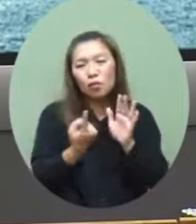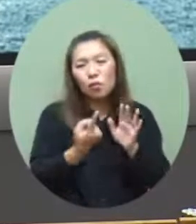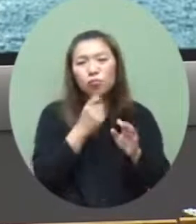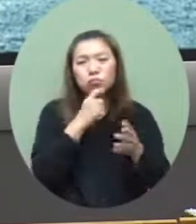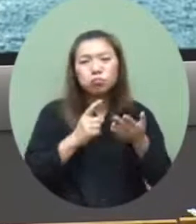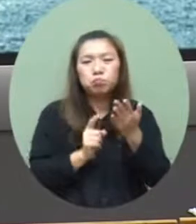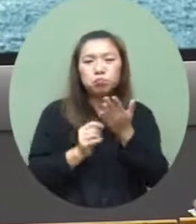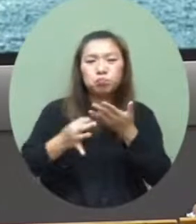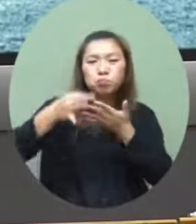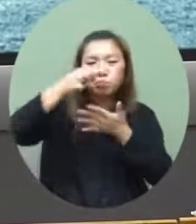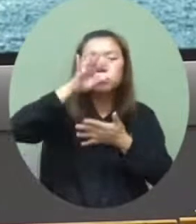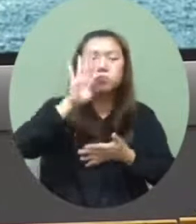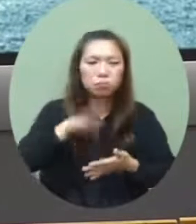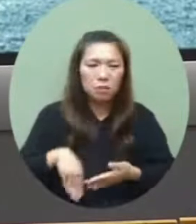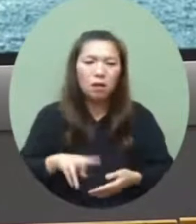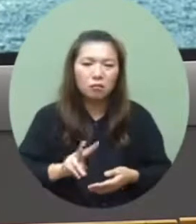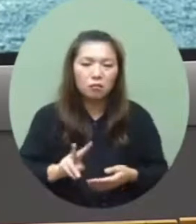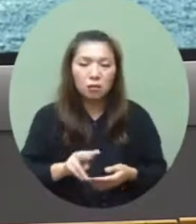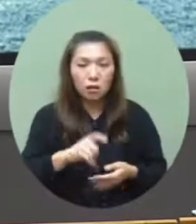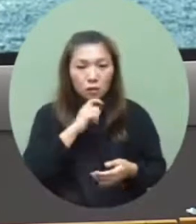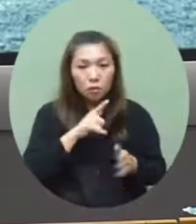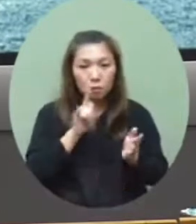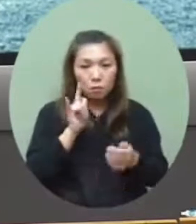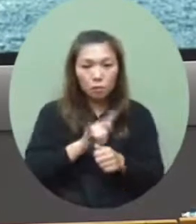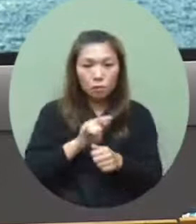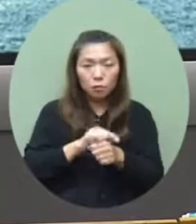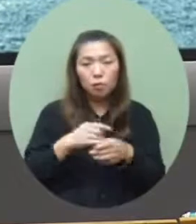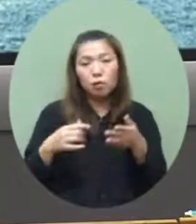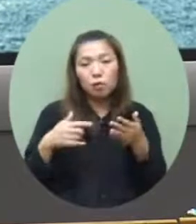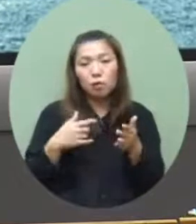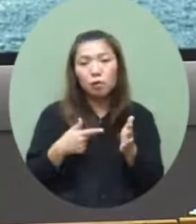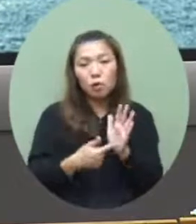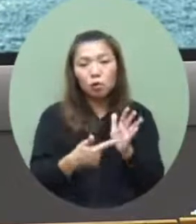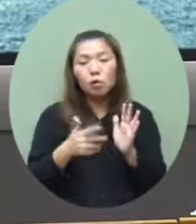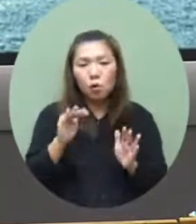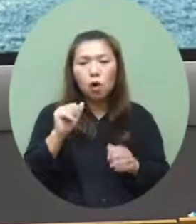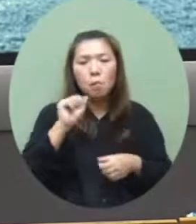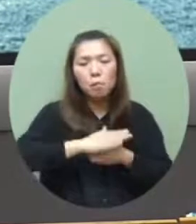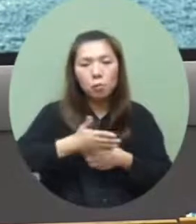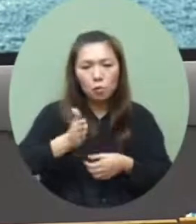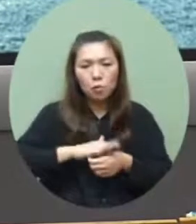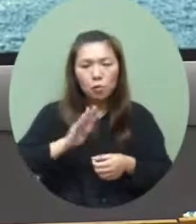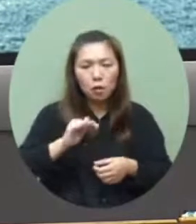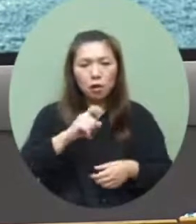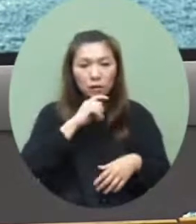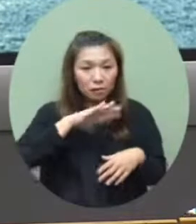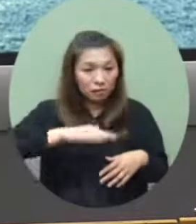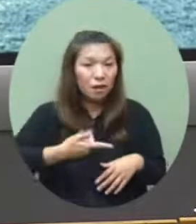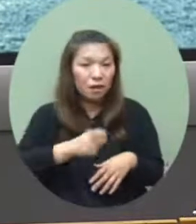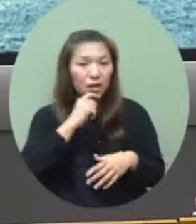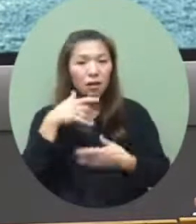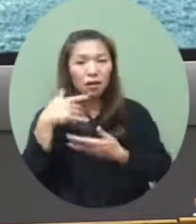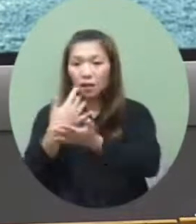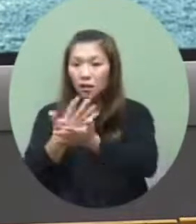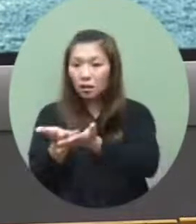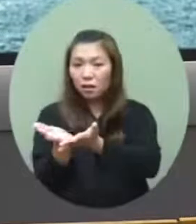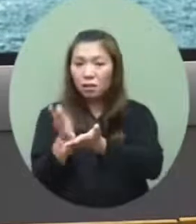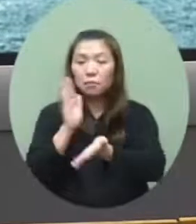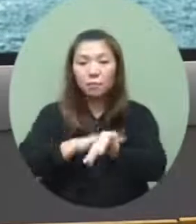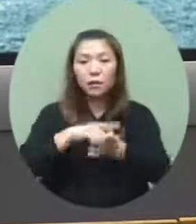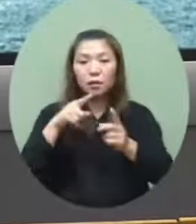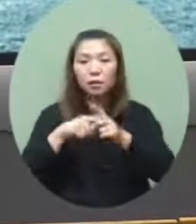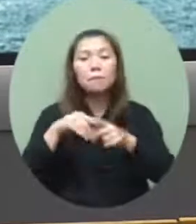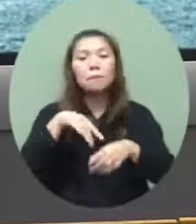immunocompromised, and the antibody will certainly protect them. But I'd like to reiterate